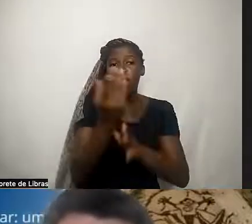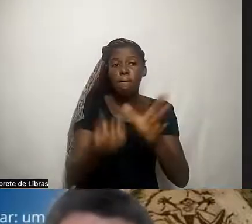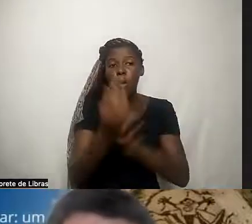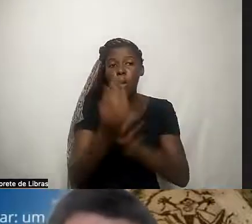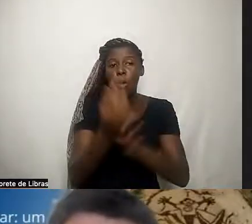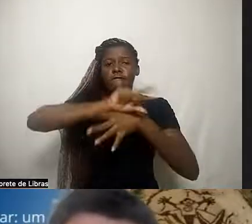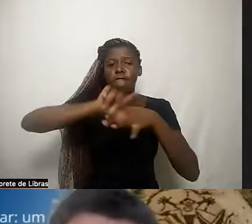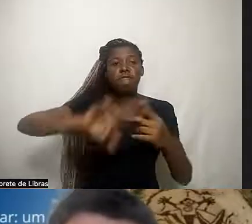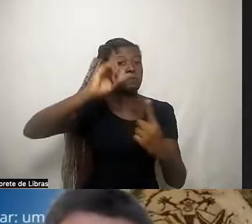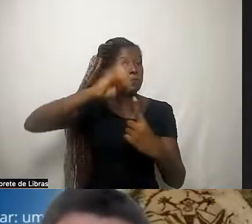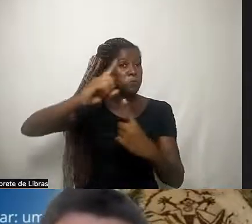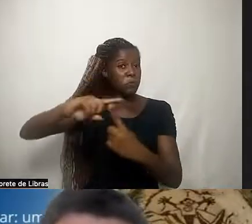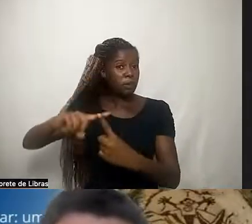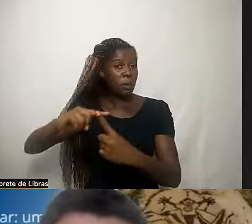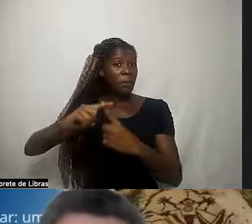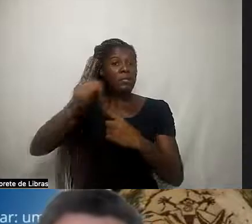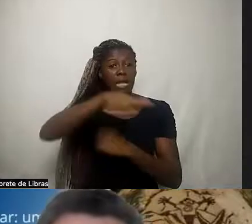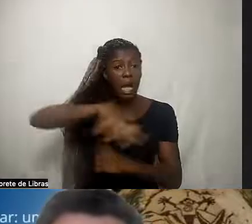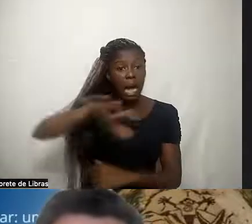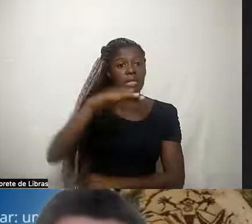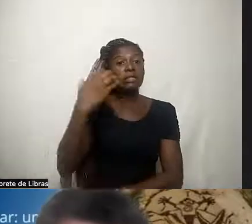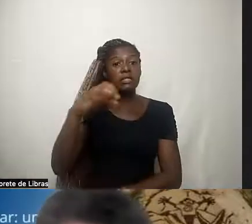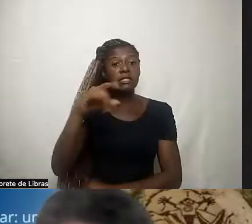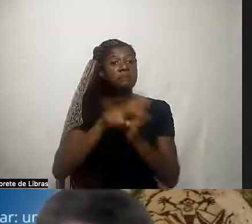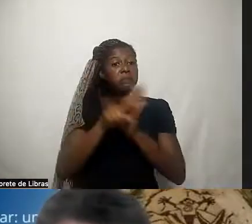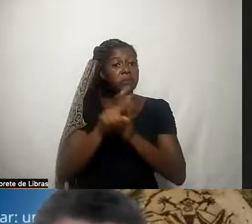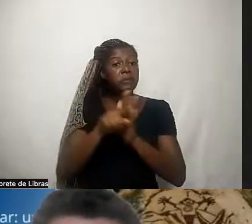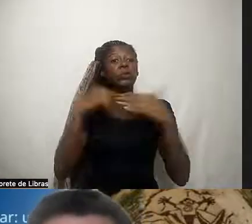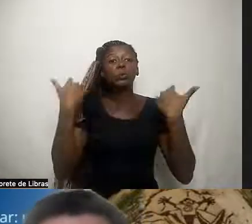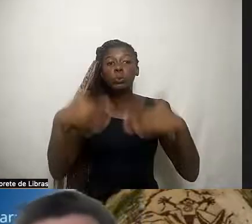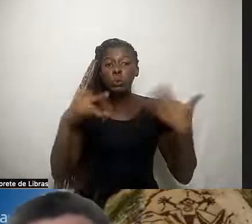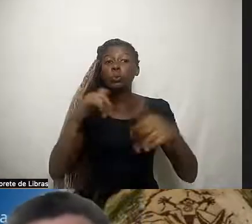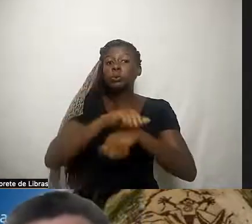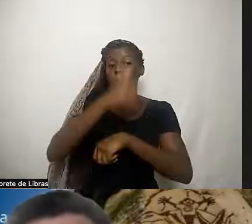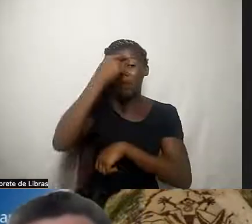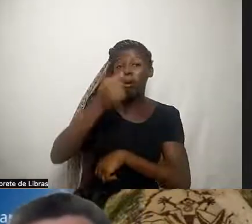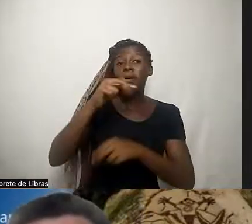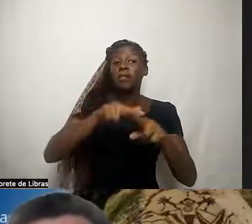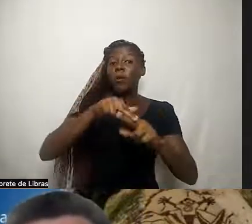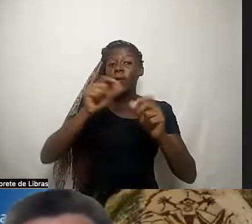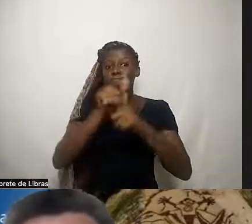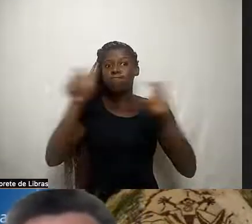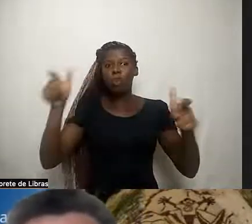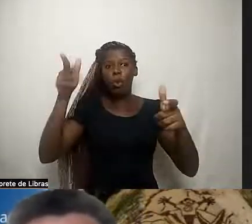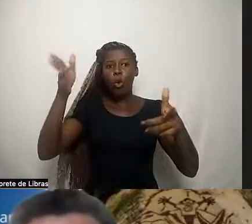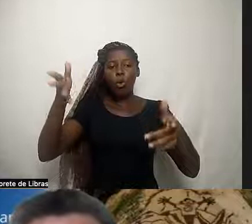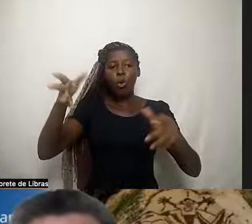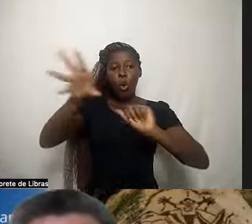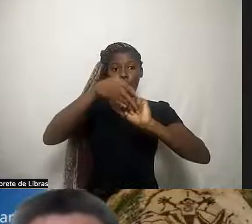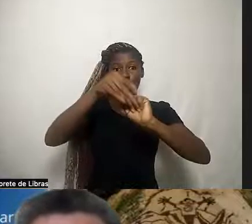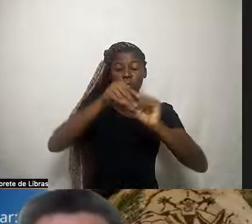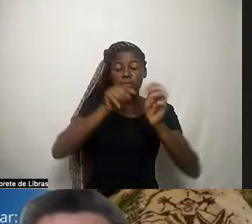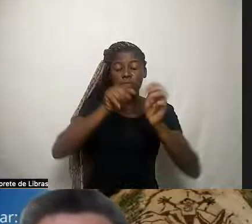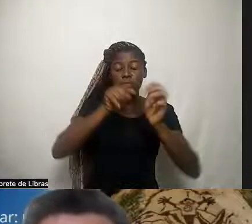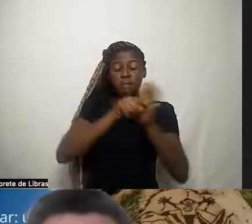scientific products. And that's very relevant when we think of scientific dissemination